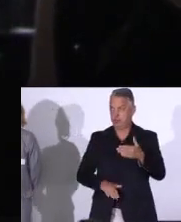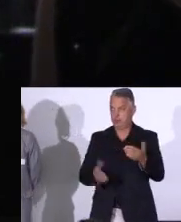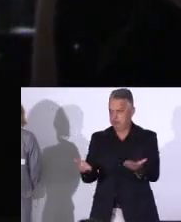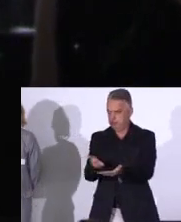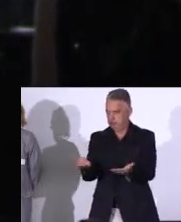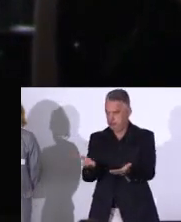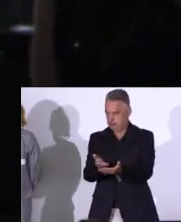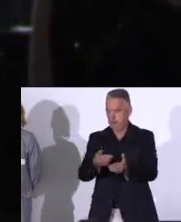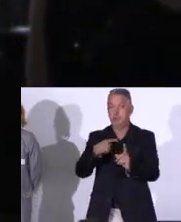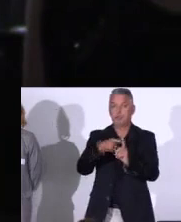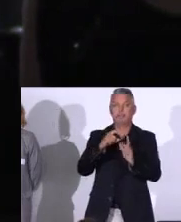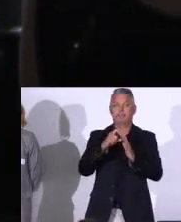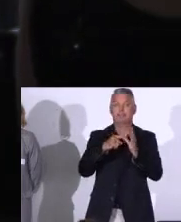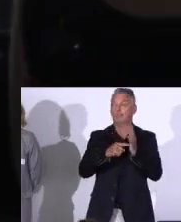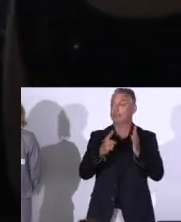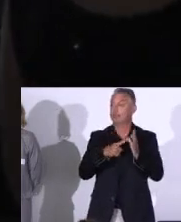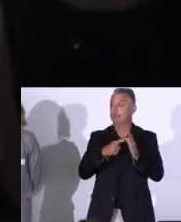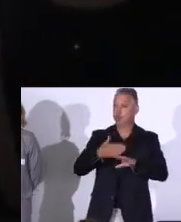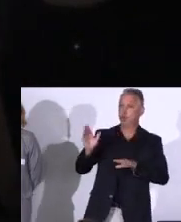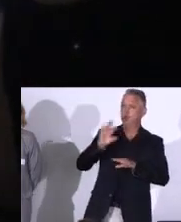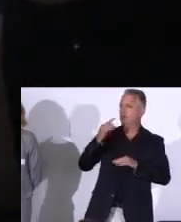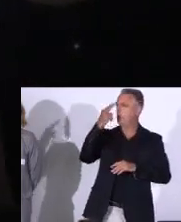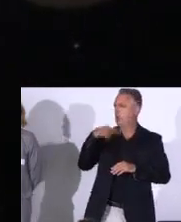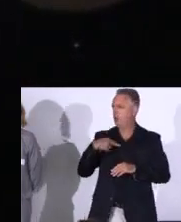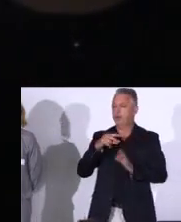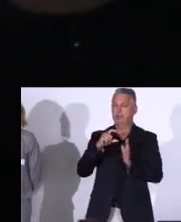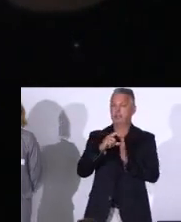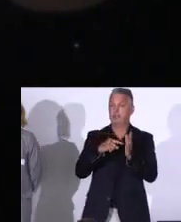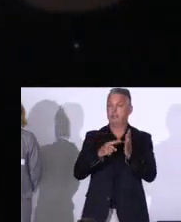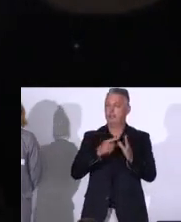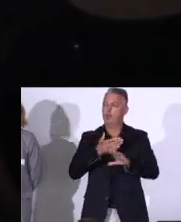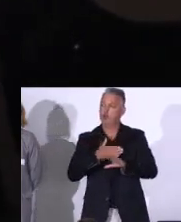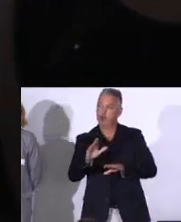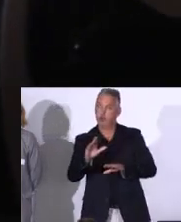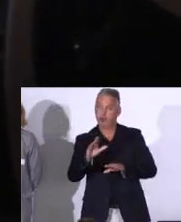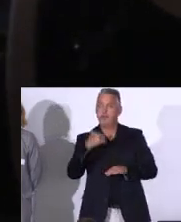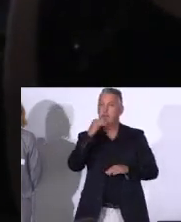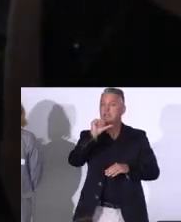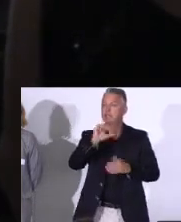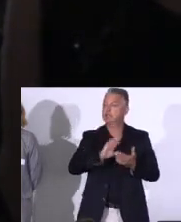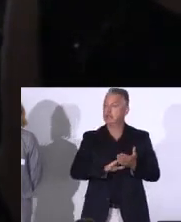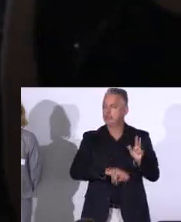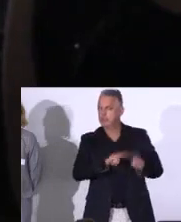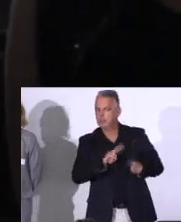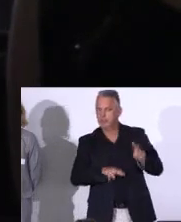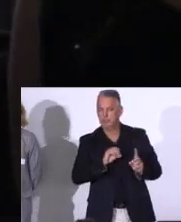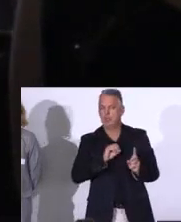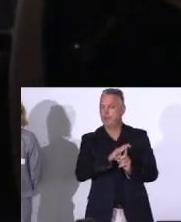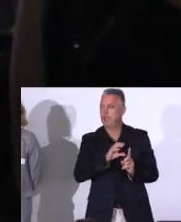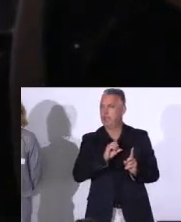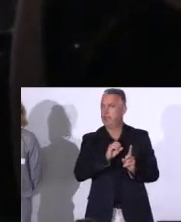as up to date as possible. So when approached by RecLink Australia on a 6-monthly basis, that the